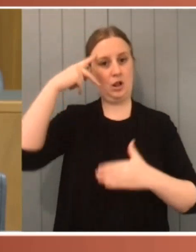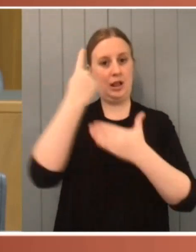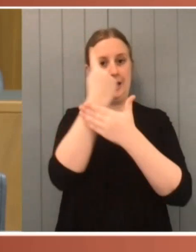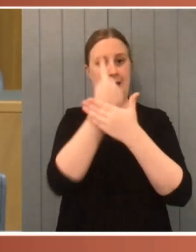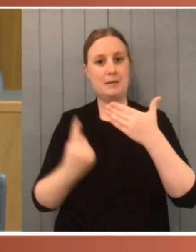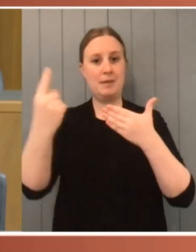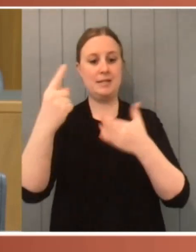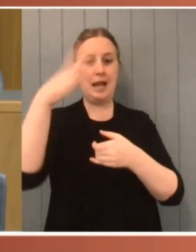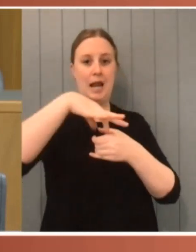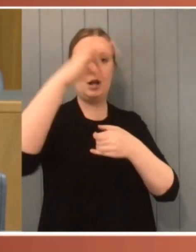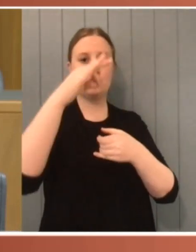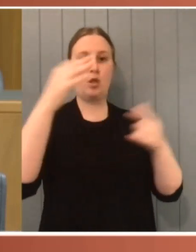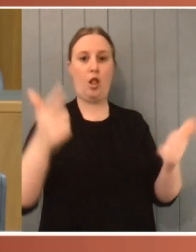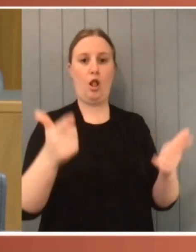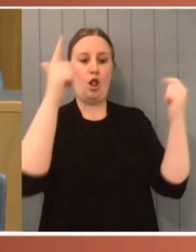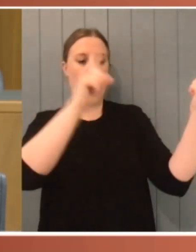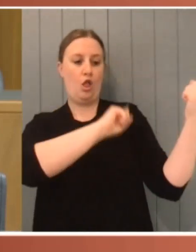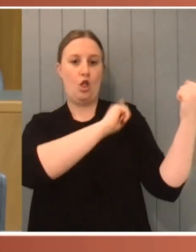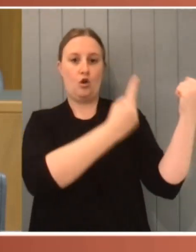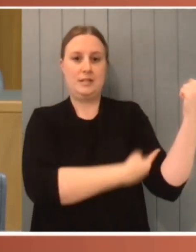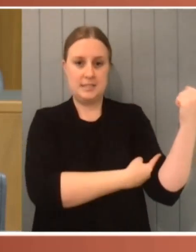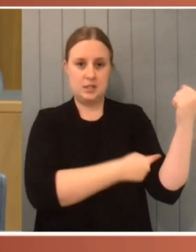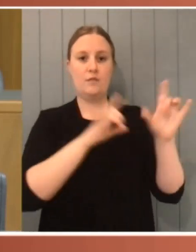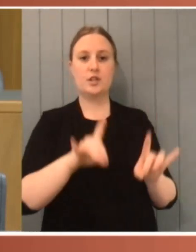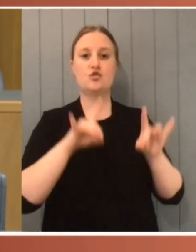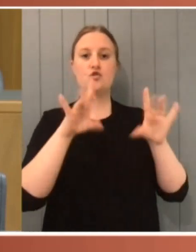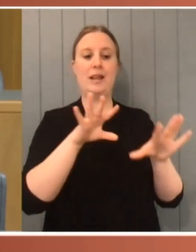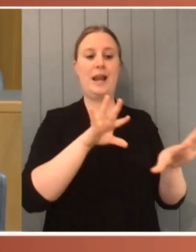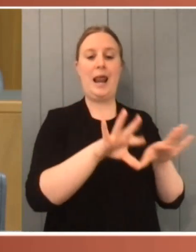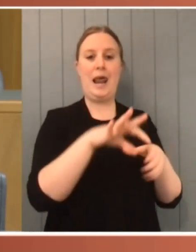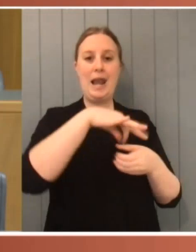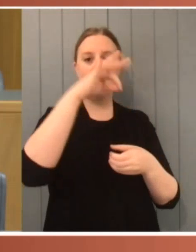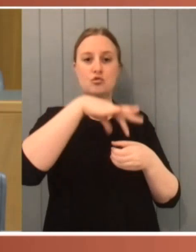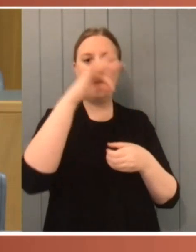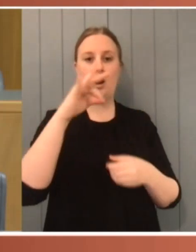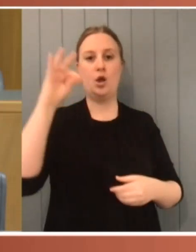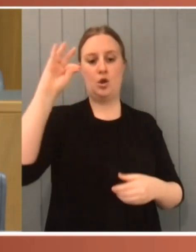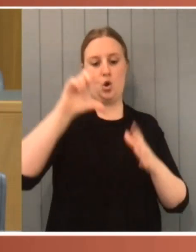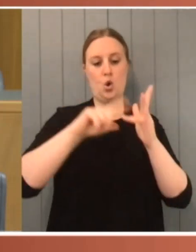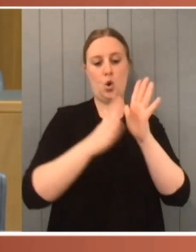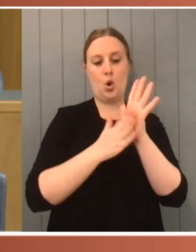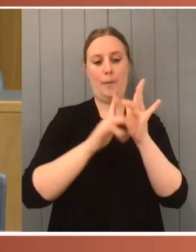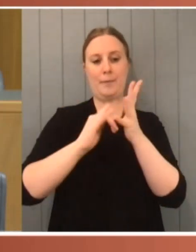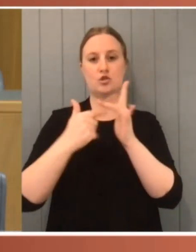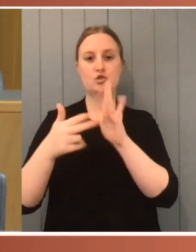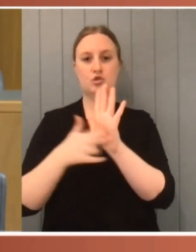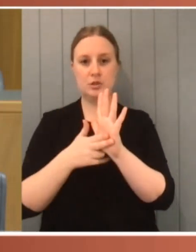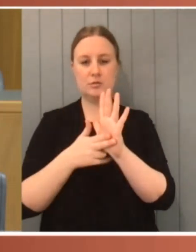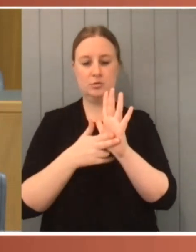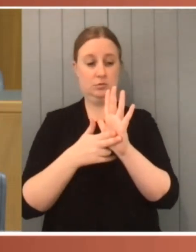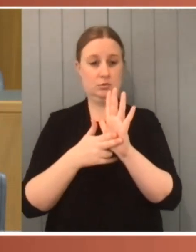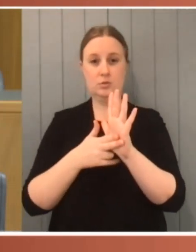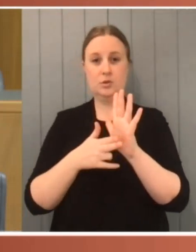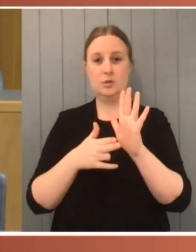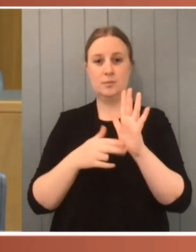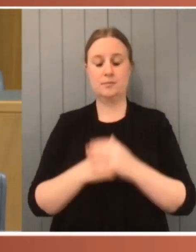Commission. The AEC's trusted impartial administration of the electoral system lends integrity to the